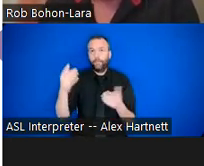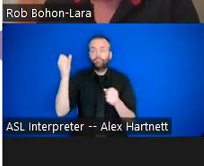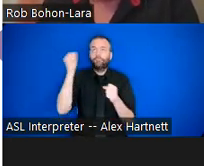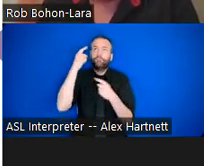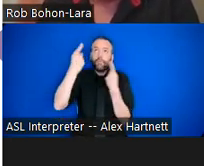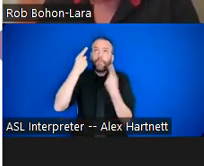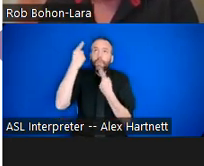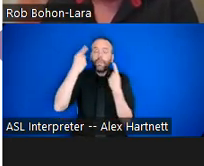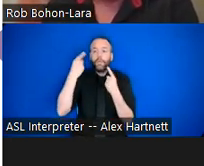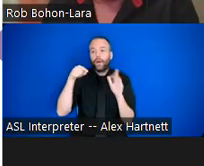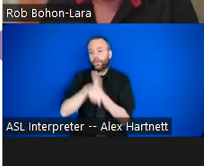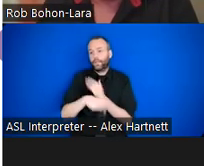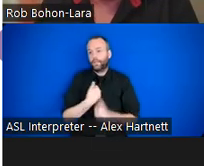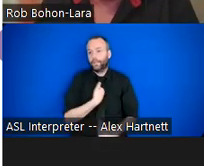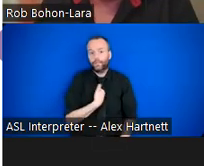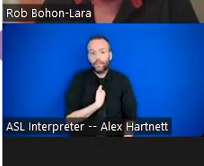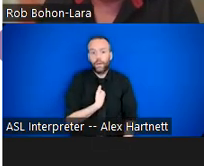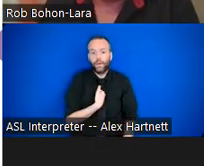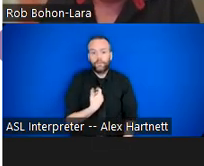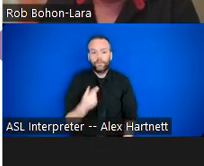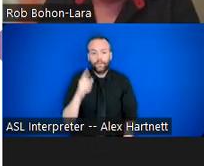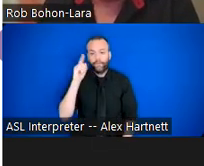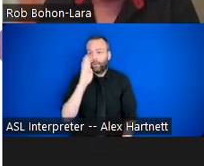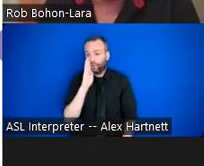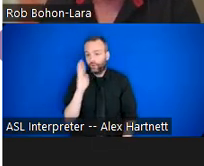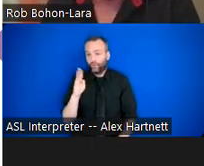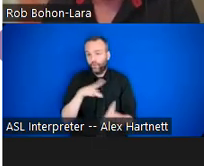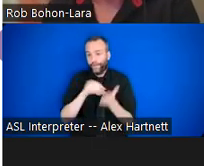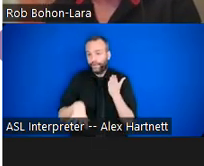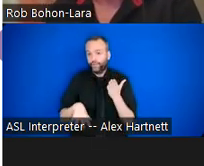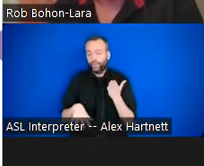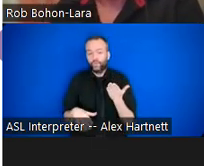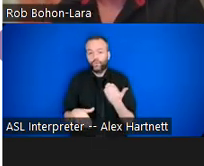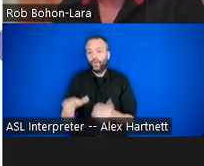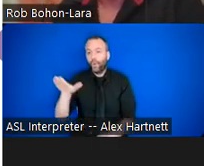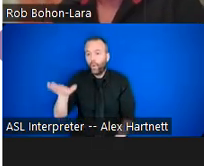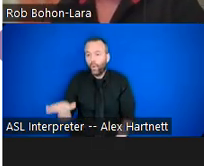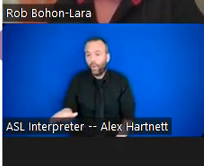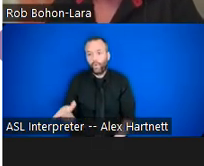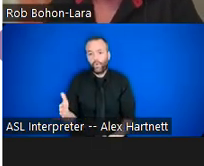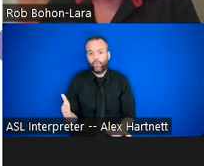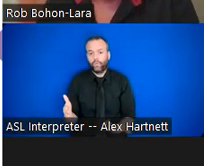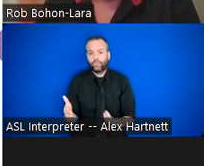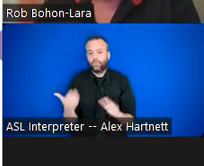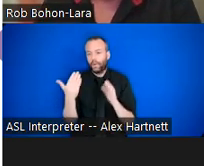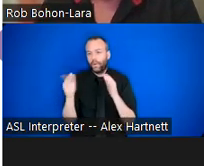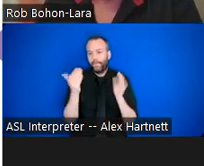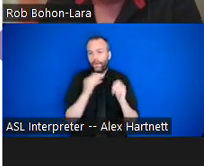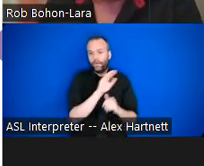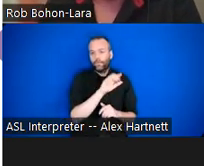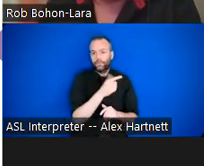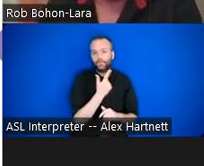still 41%. Heterosexuals, it is 11%. And for the people who are not sure whether they're heterosexual or homosexual,